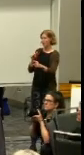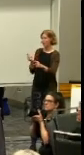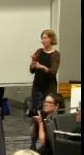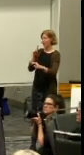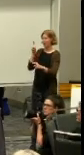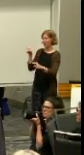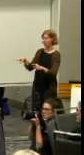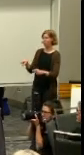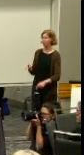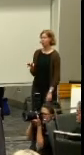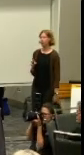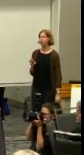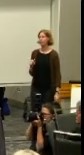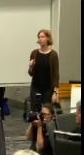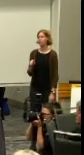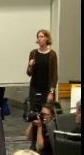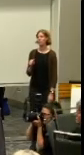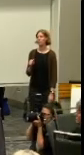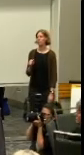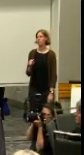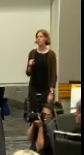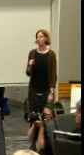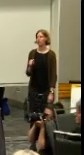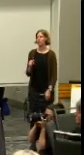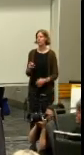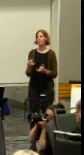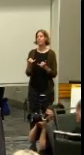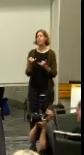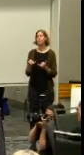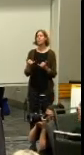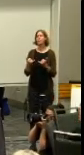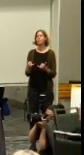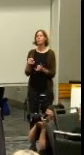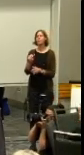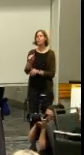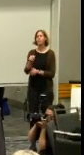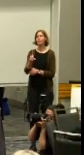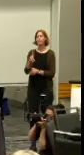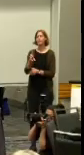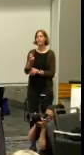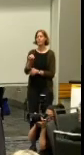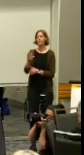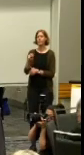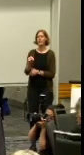is, what is the current admin cost for the project,